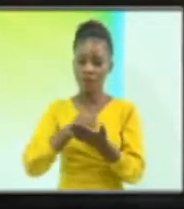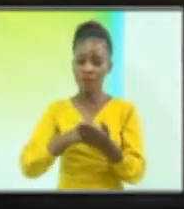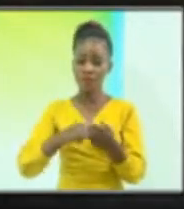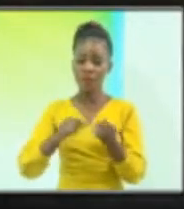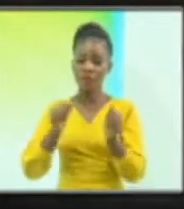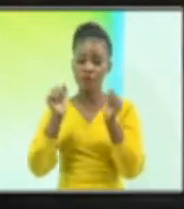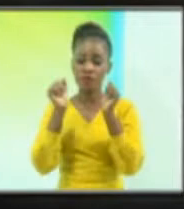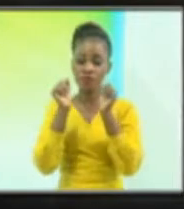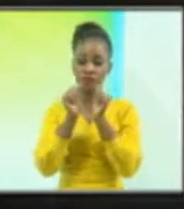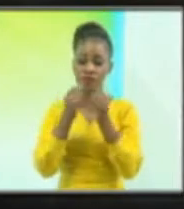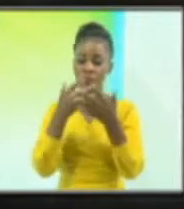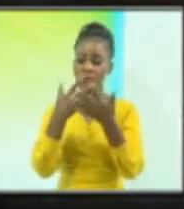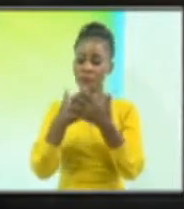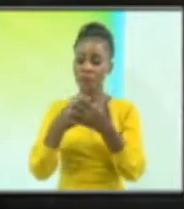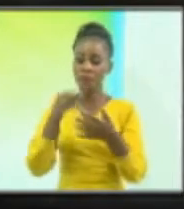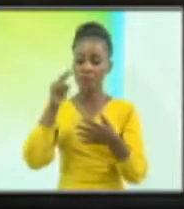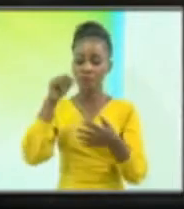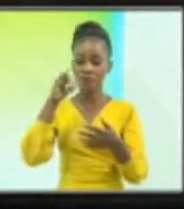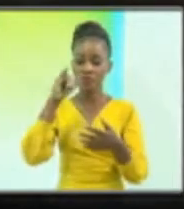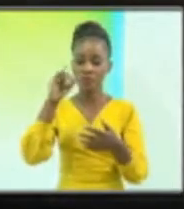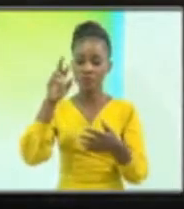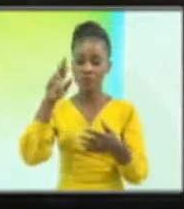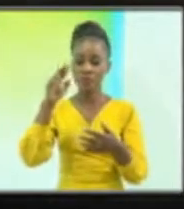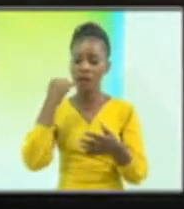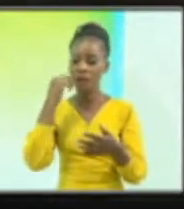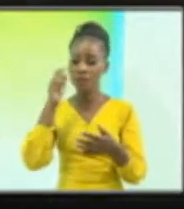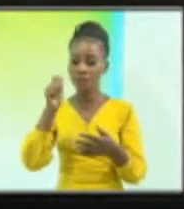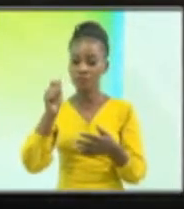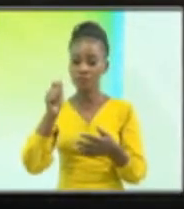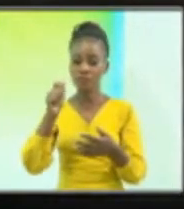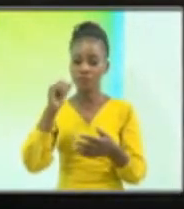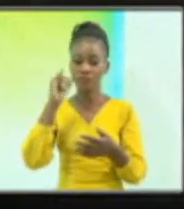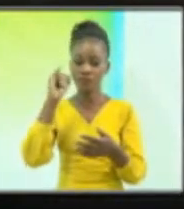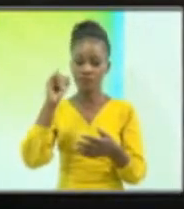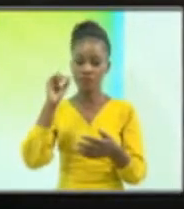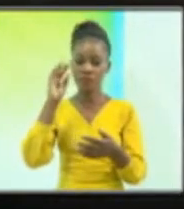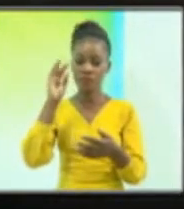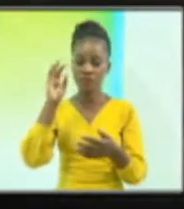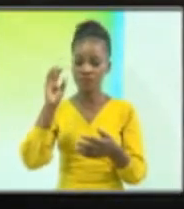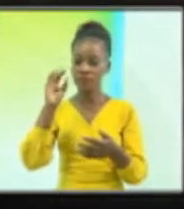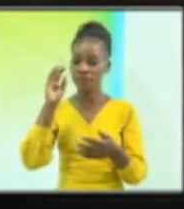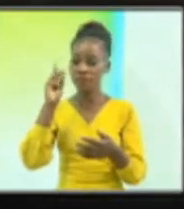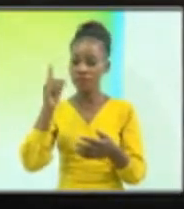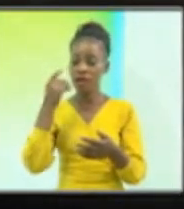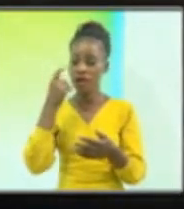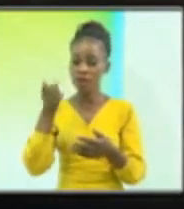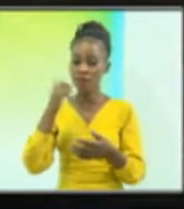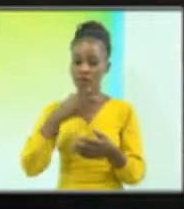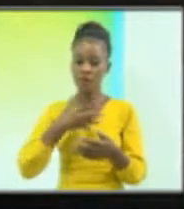Prisons, NIRA, so on for national ID. We have immigration. We have